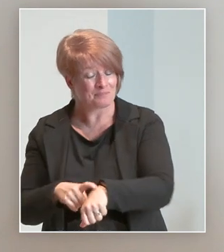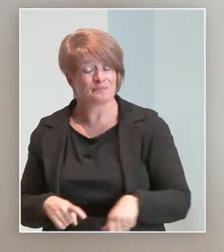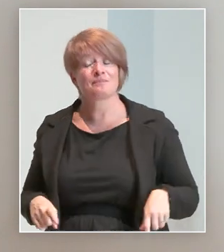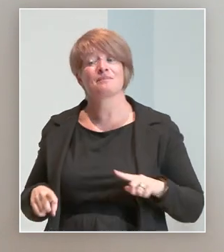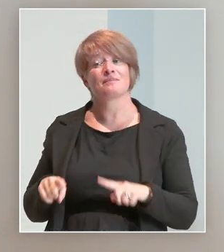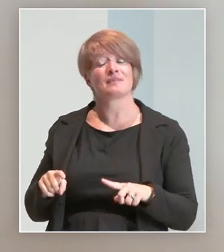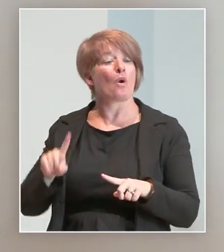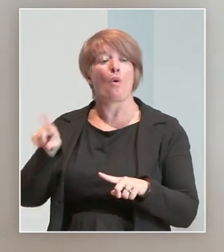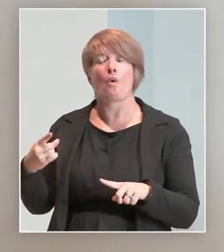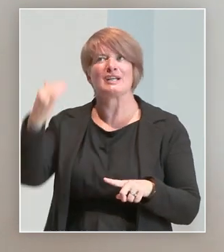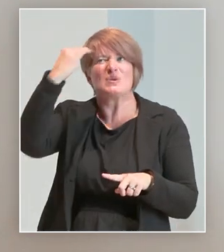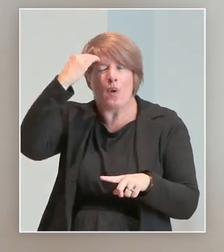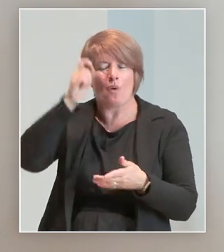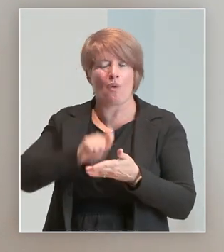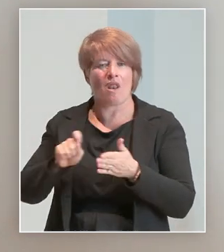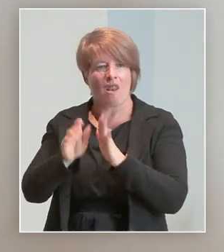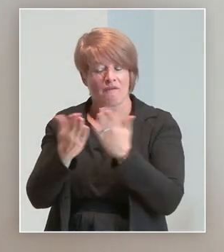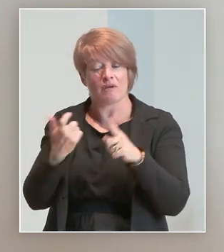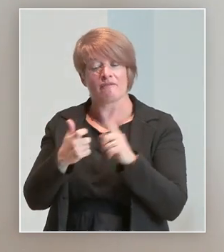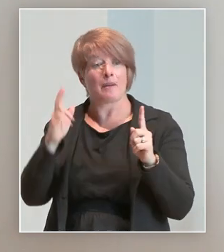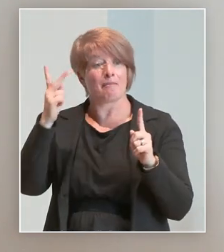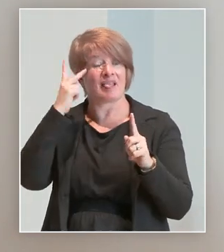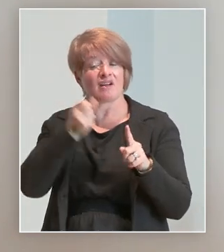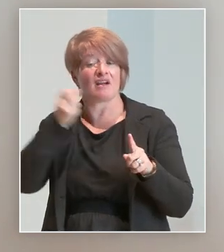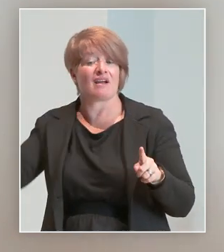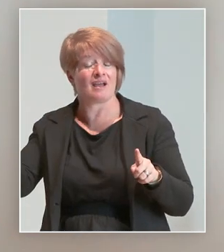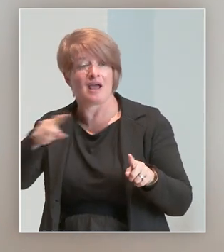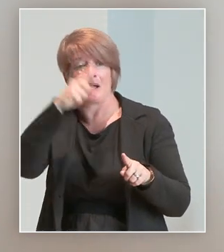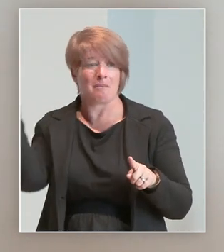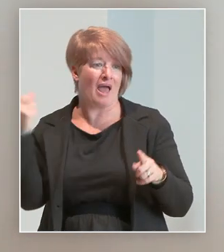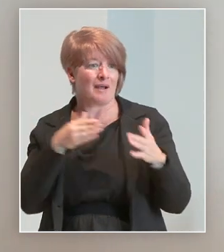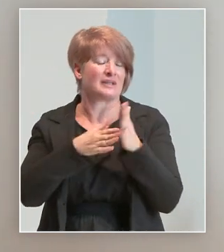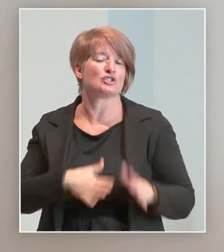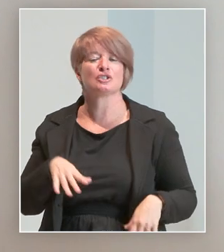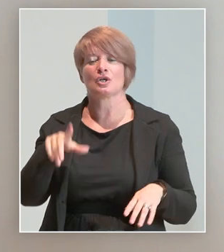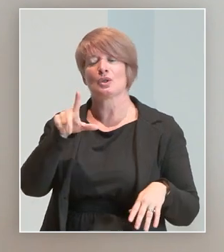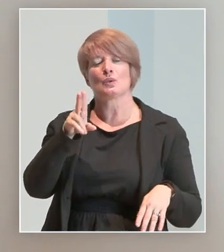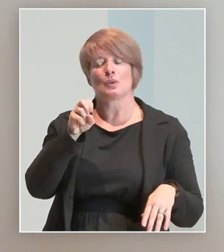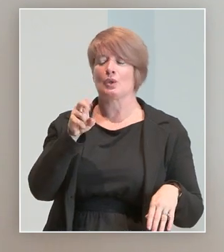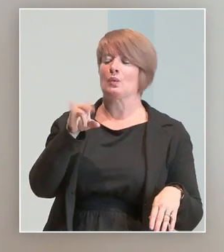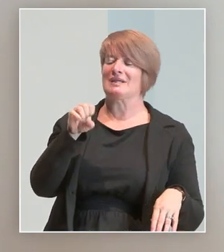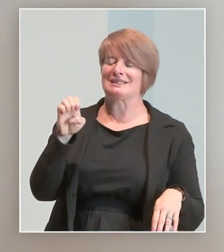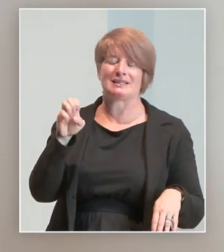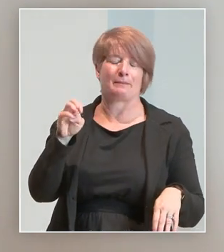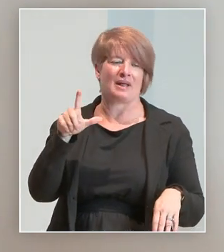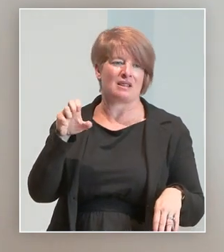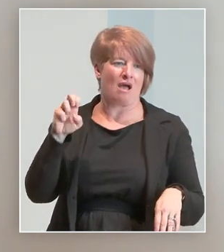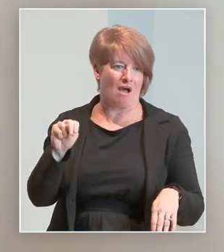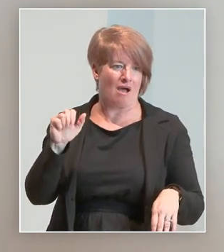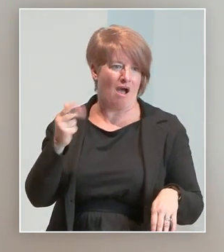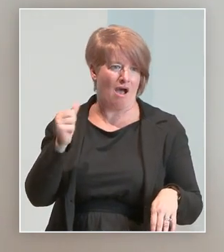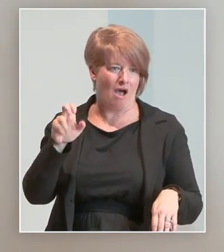only known novel by political exile and Black abolitionist Louis Tamiyahua, and it brings both